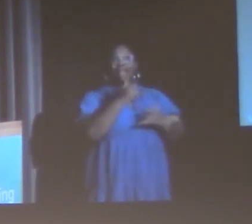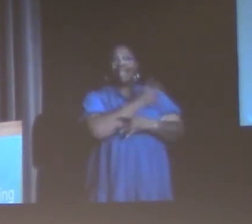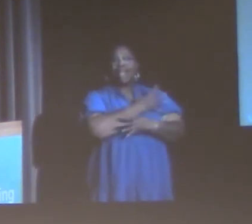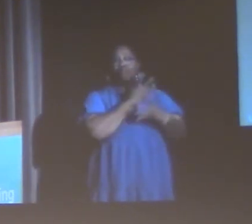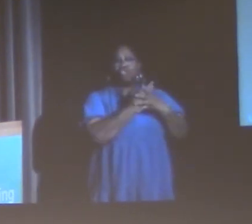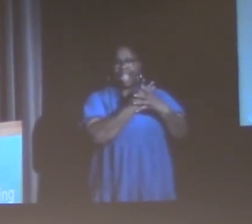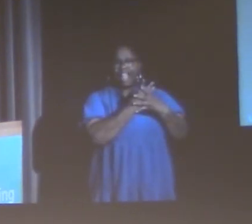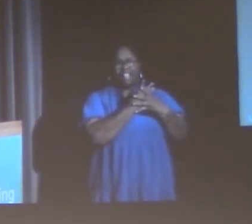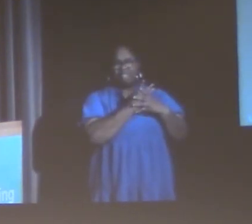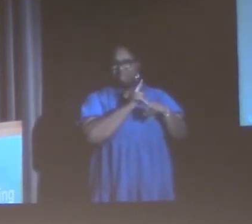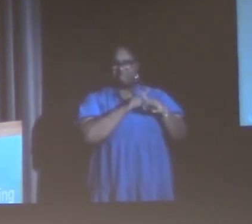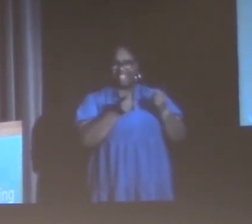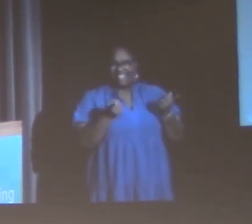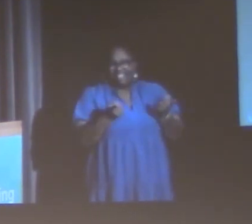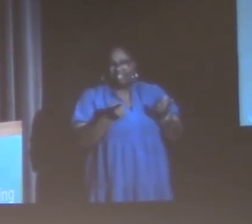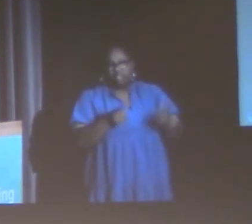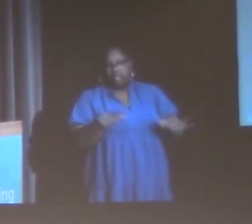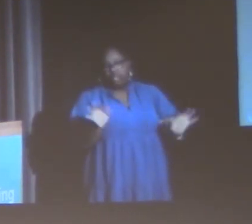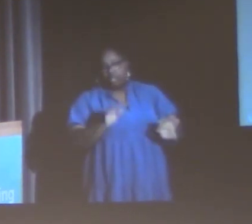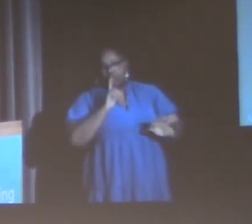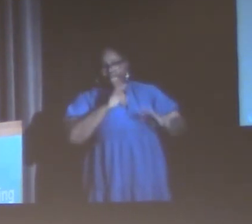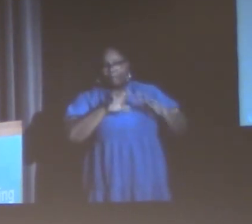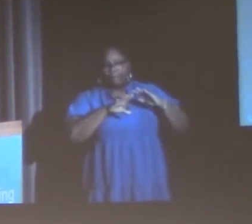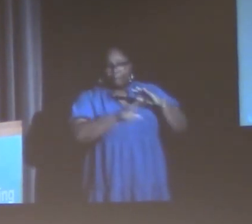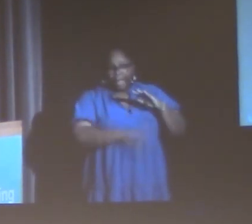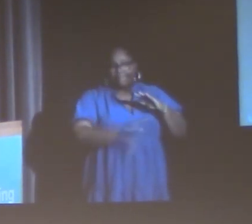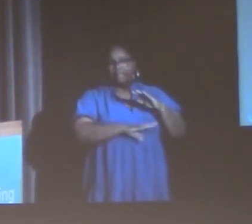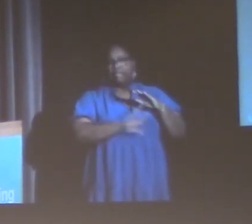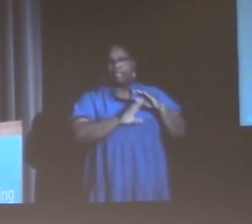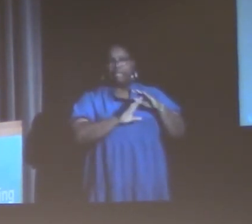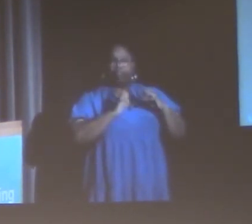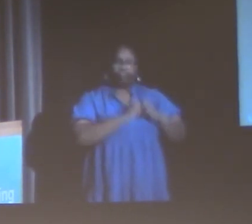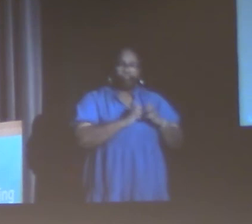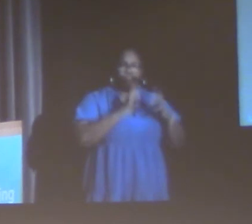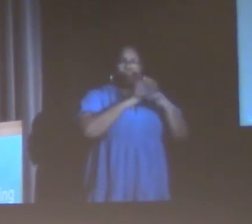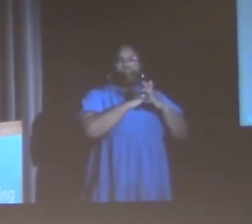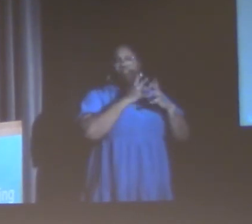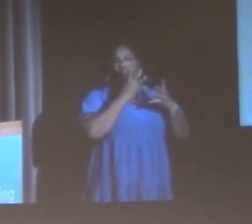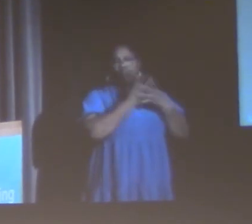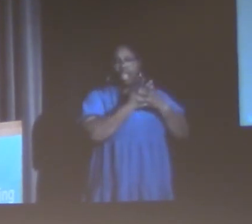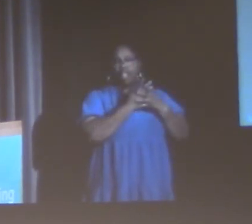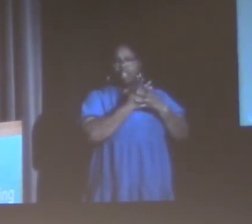very basic jails, and Kurdish people don't have